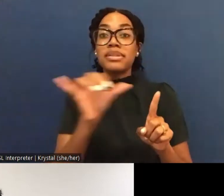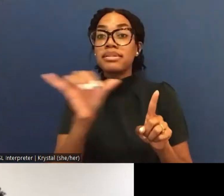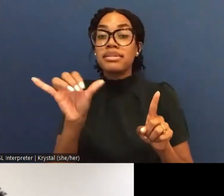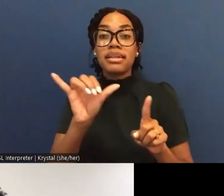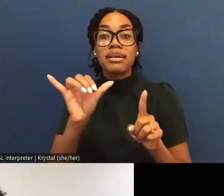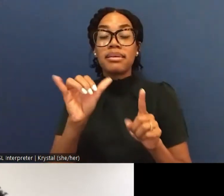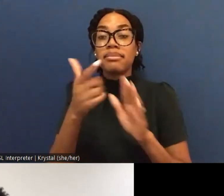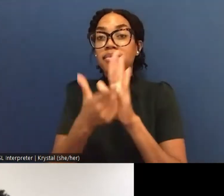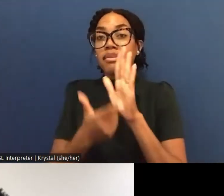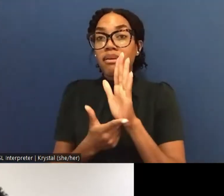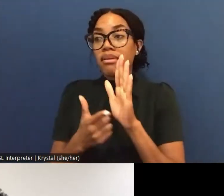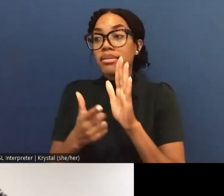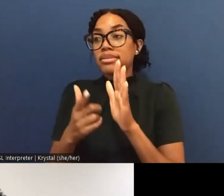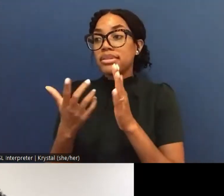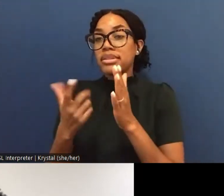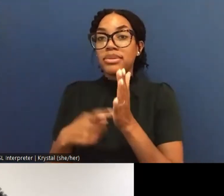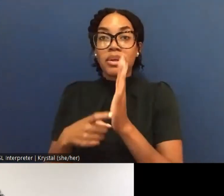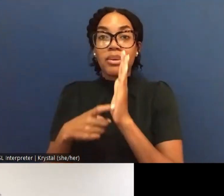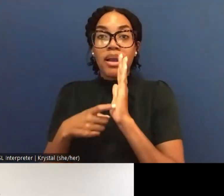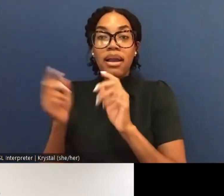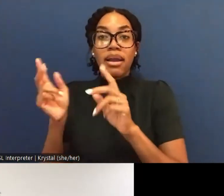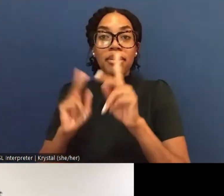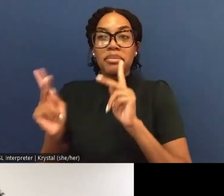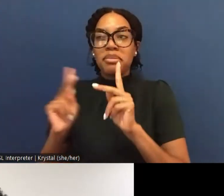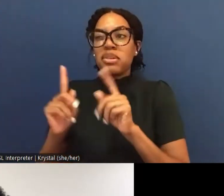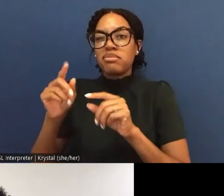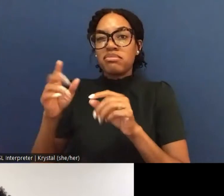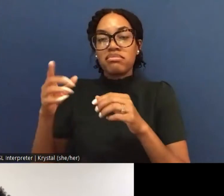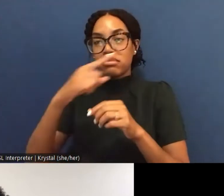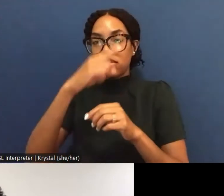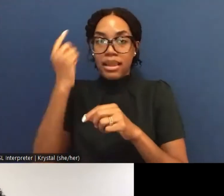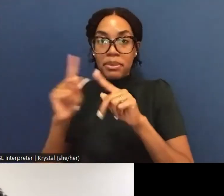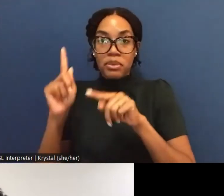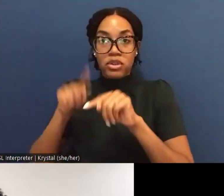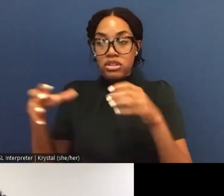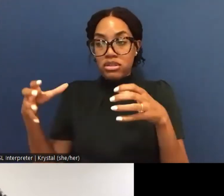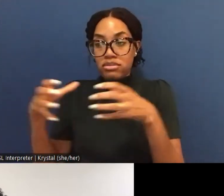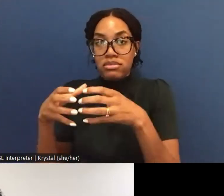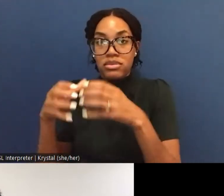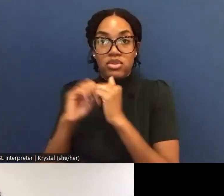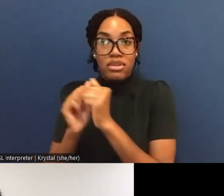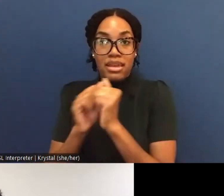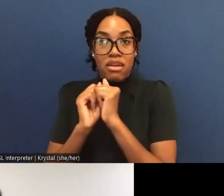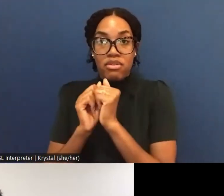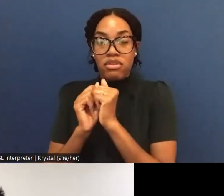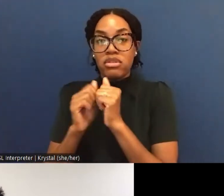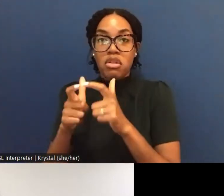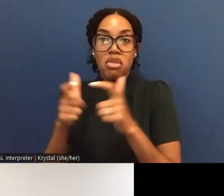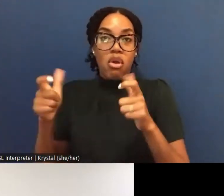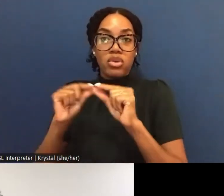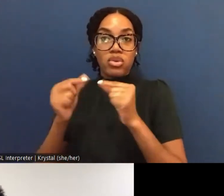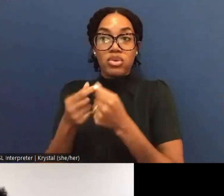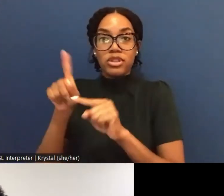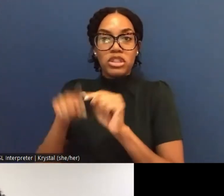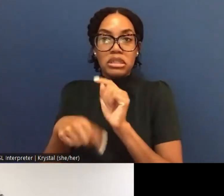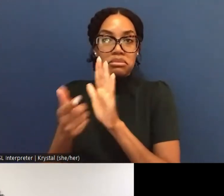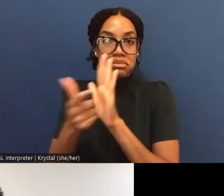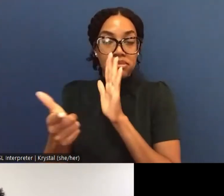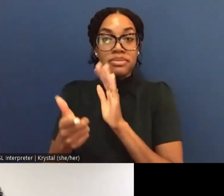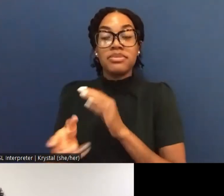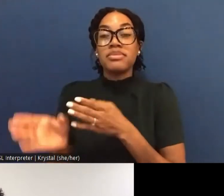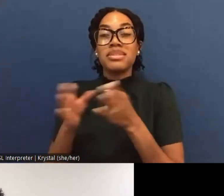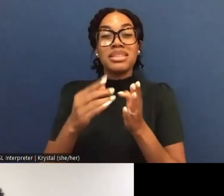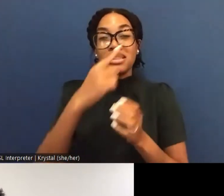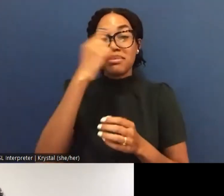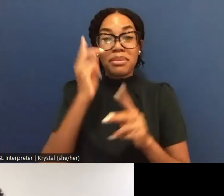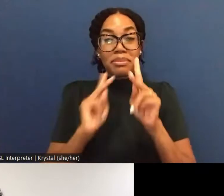assembly of people, so stopping them from gathering in large groups, laws that, you know, stop them from learning to read or write. Those